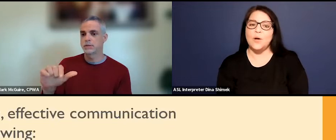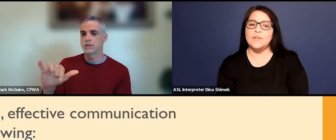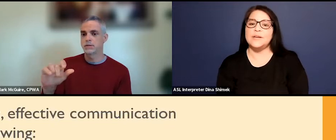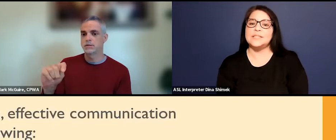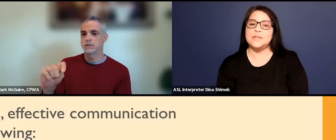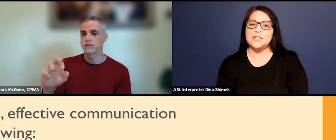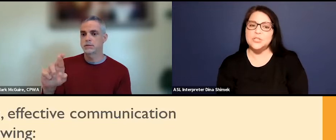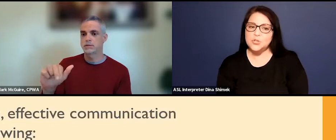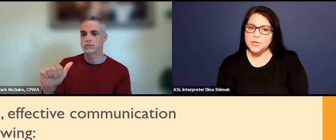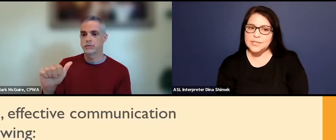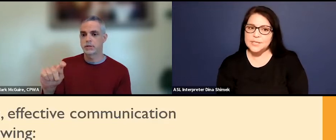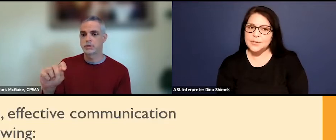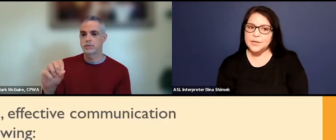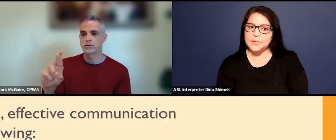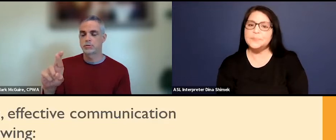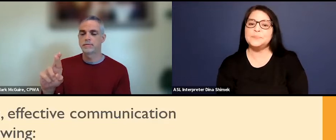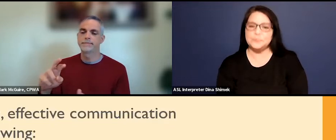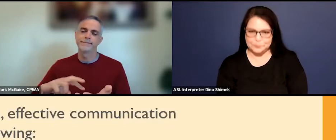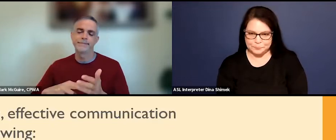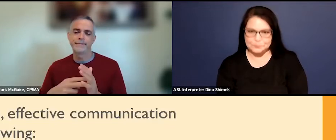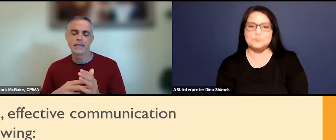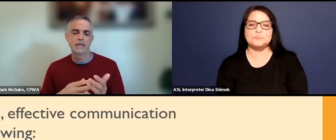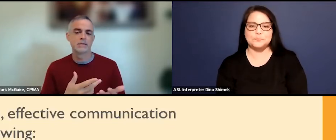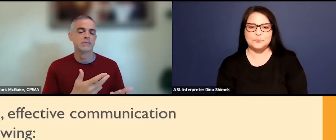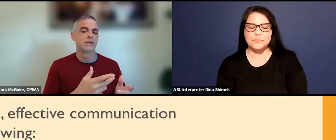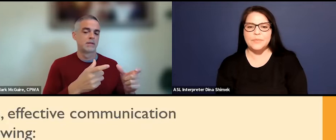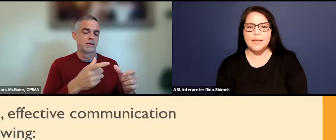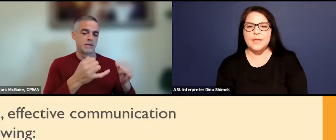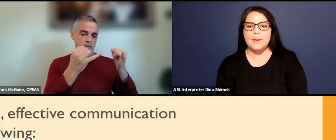Having a qualified speech transliterator,